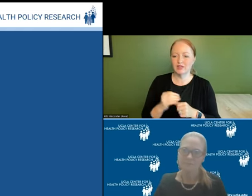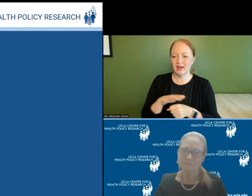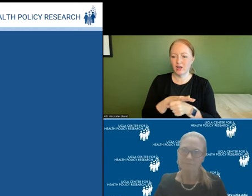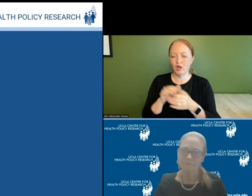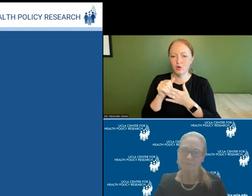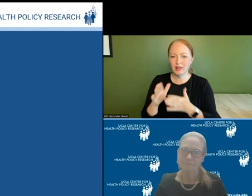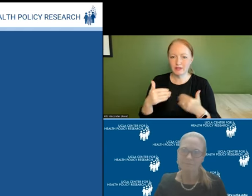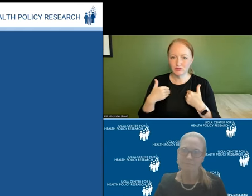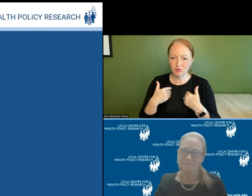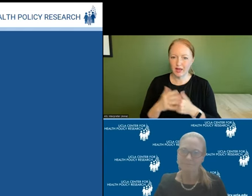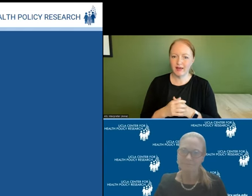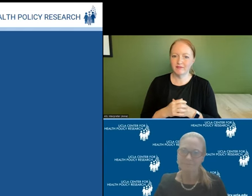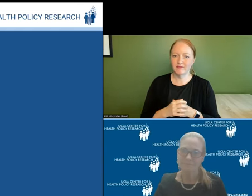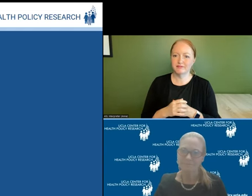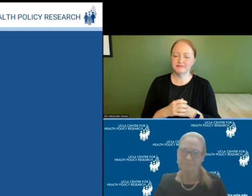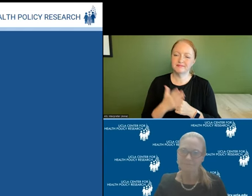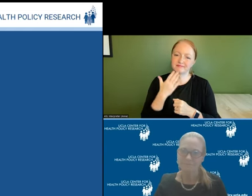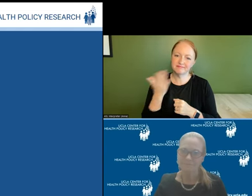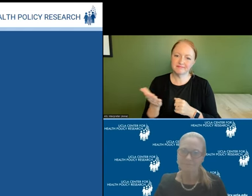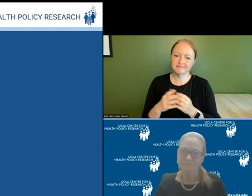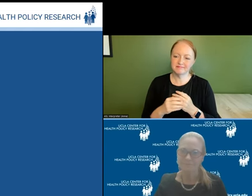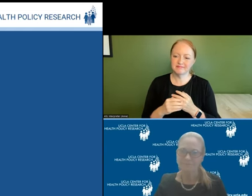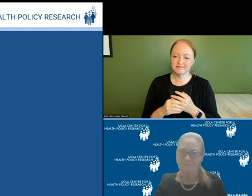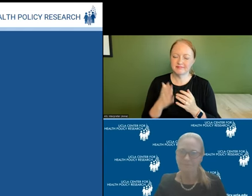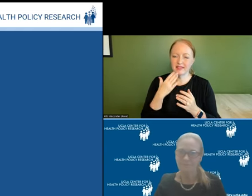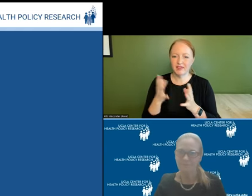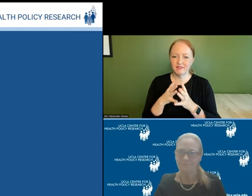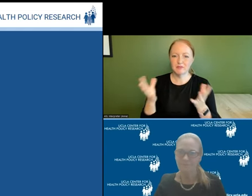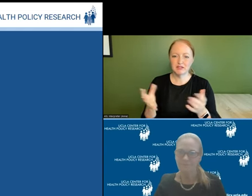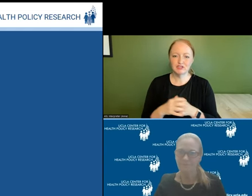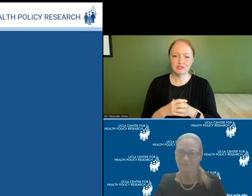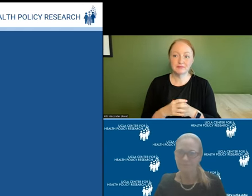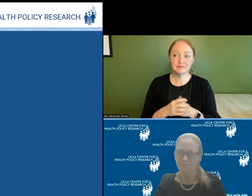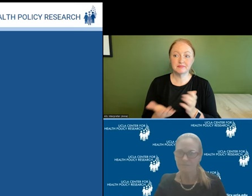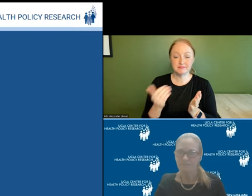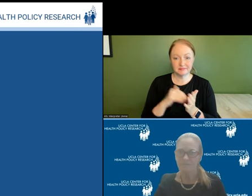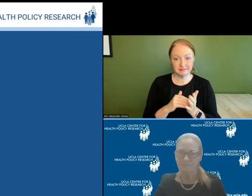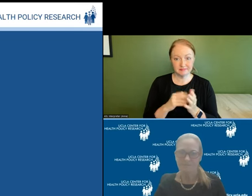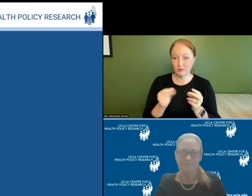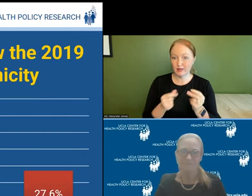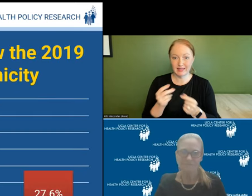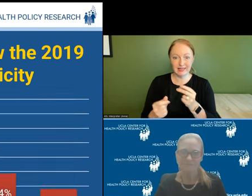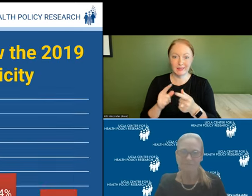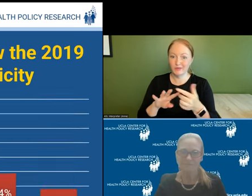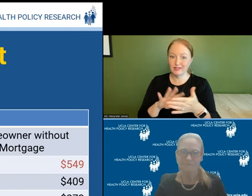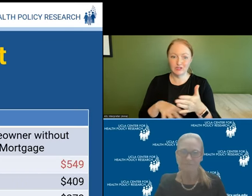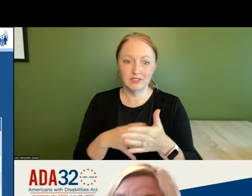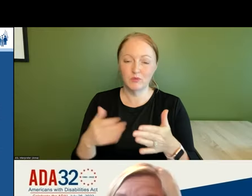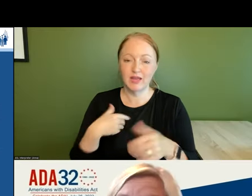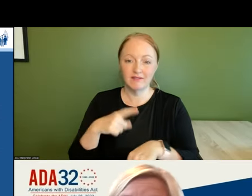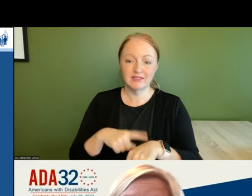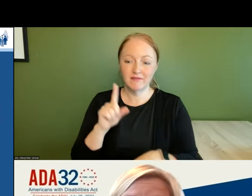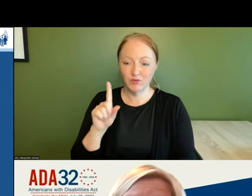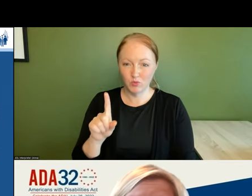leaders to have um so thank you thank you very much um again moving quickly through the agenda we do have time for